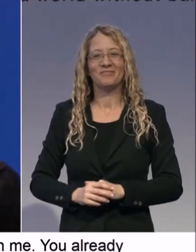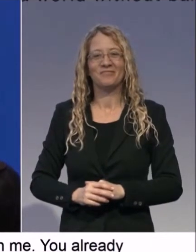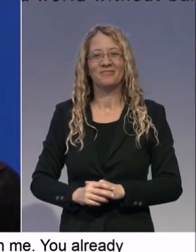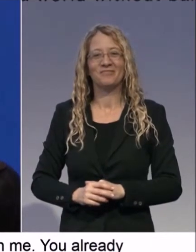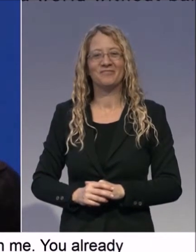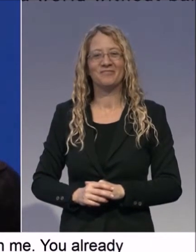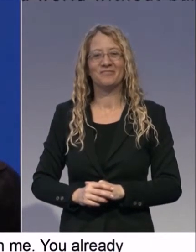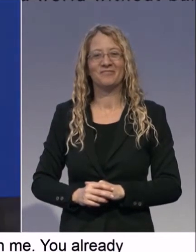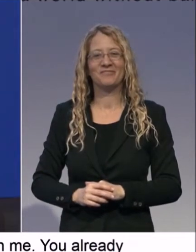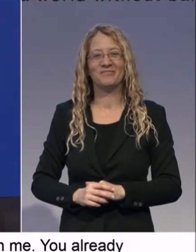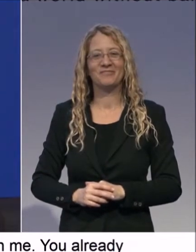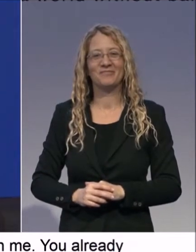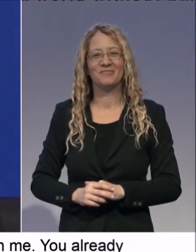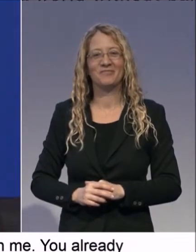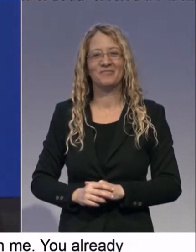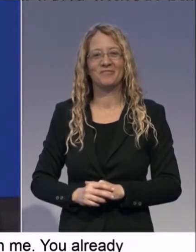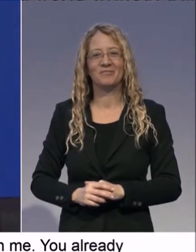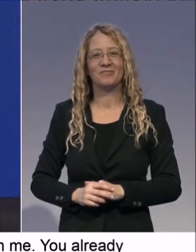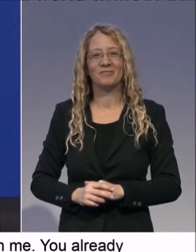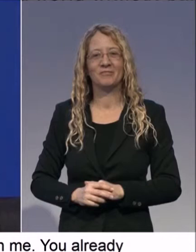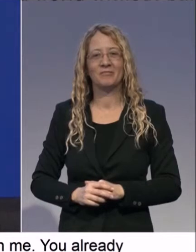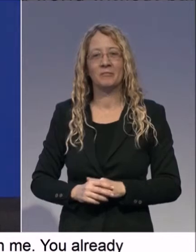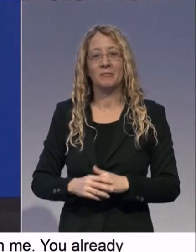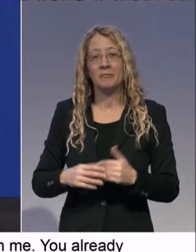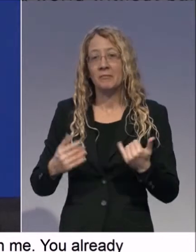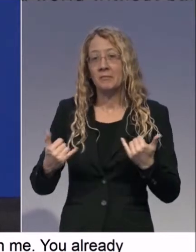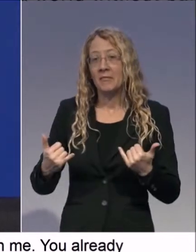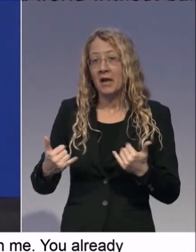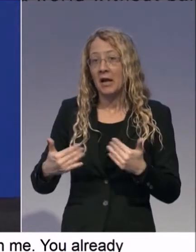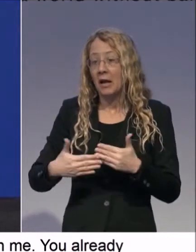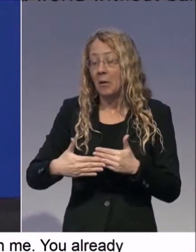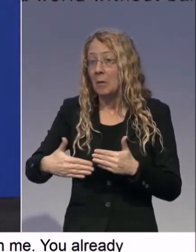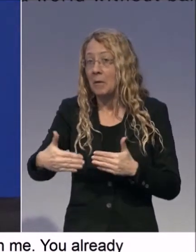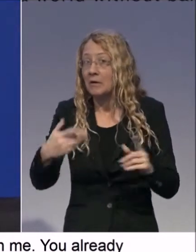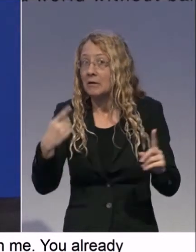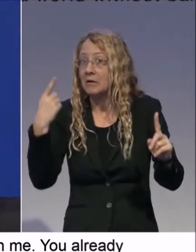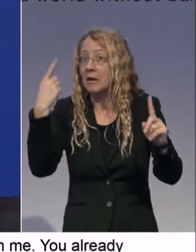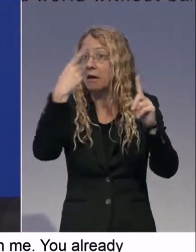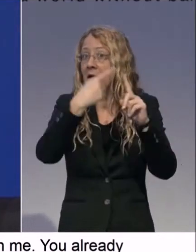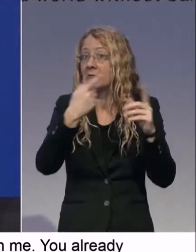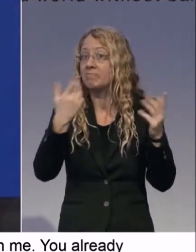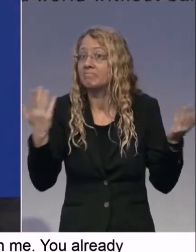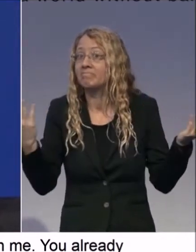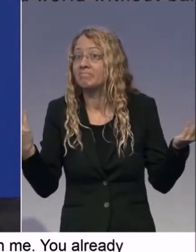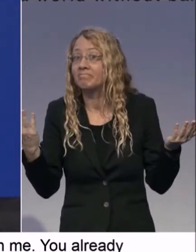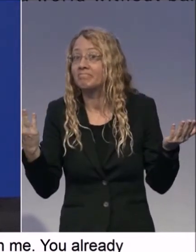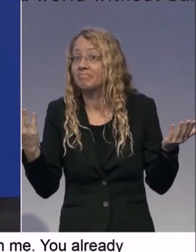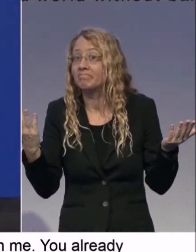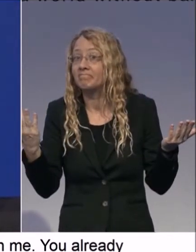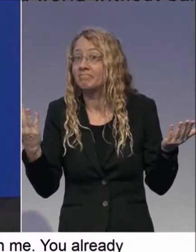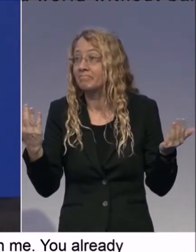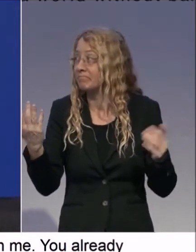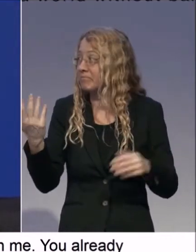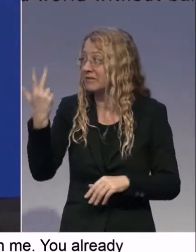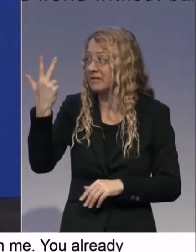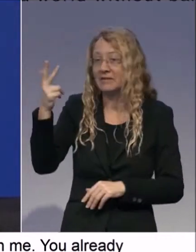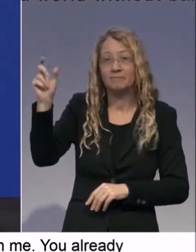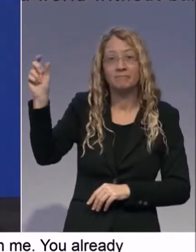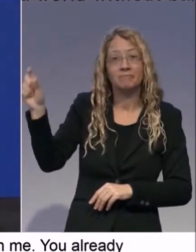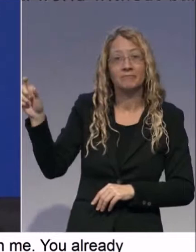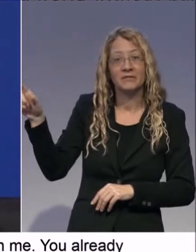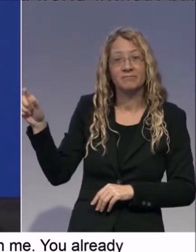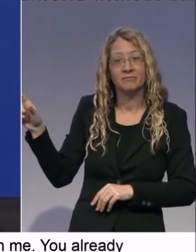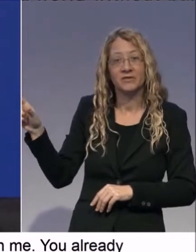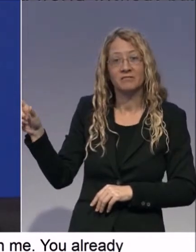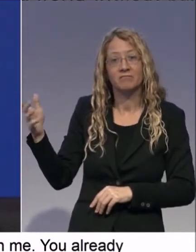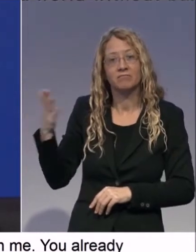So the idea of this next minutes is to give the three of my three panelists an opportunity to present who they are,